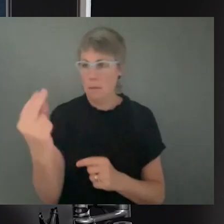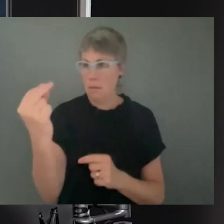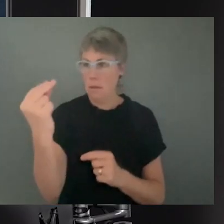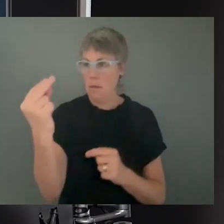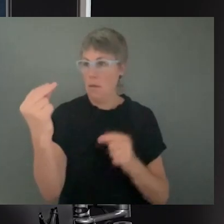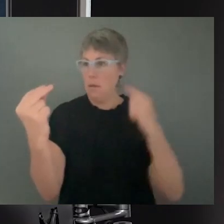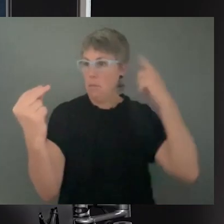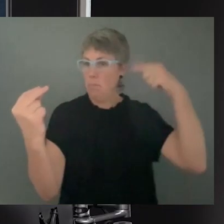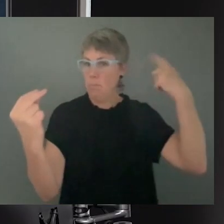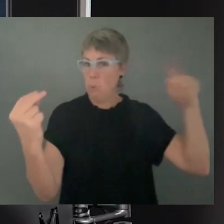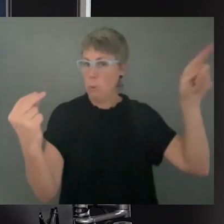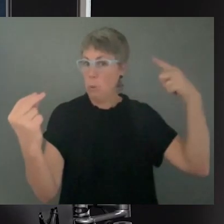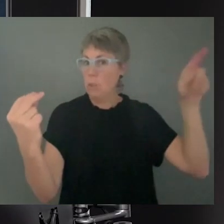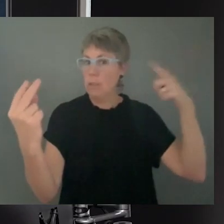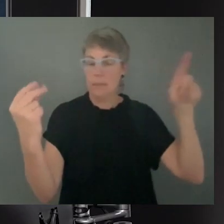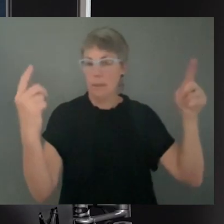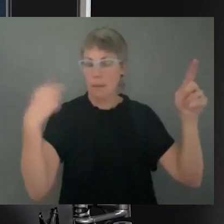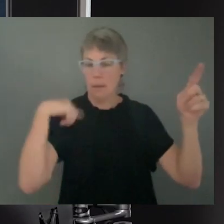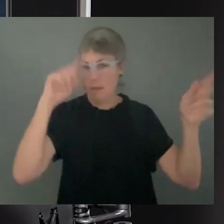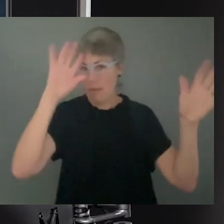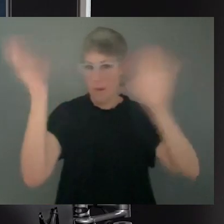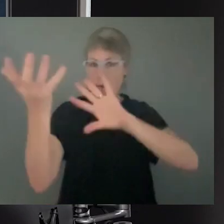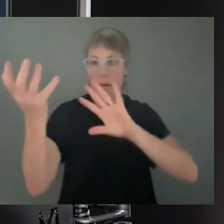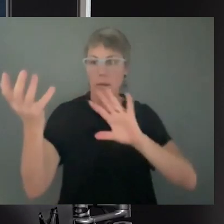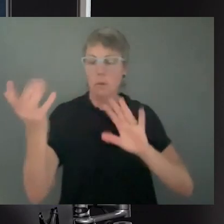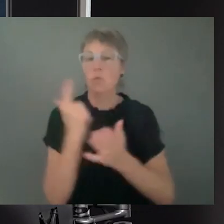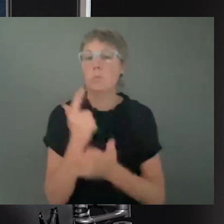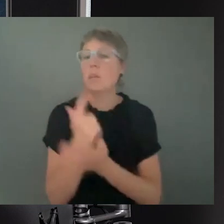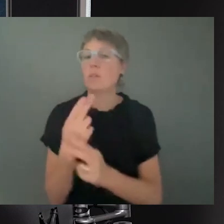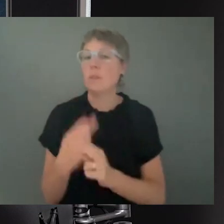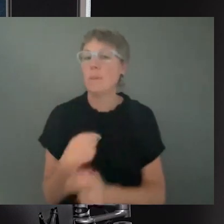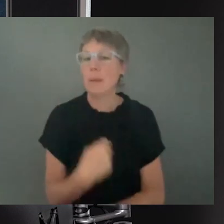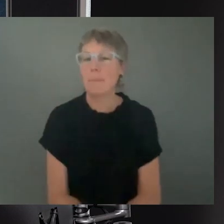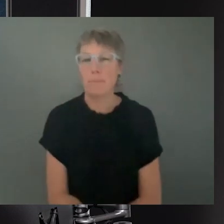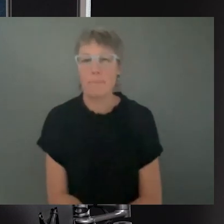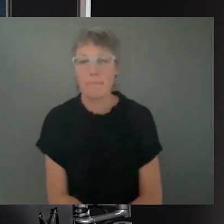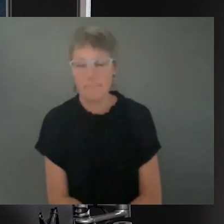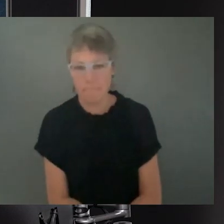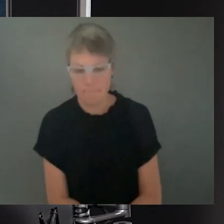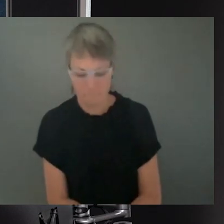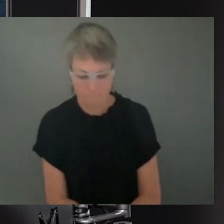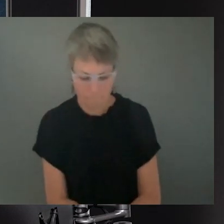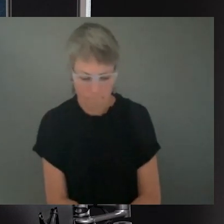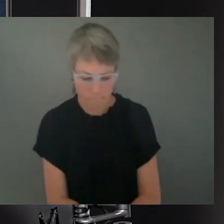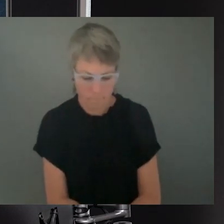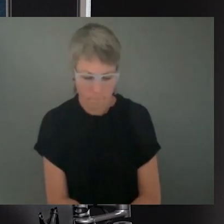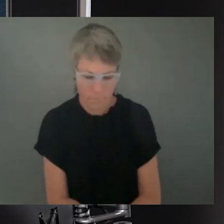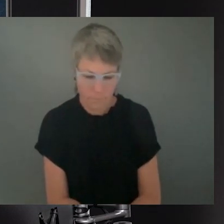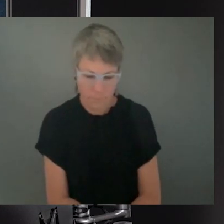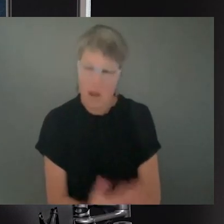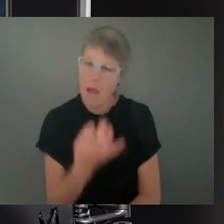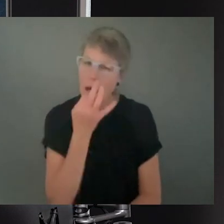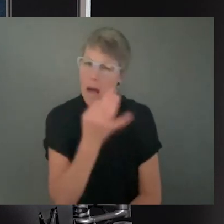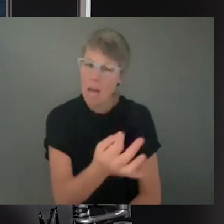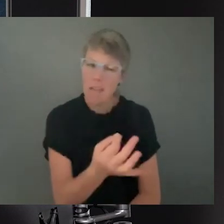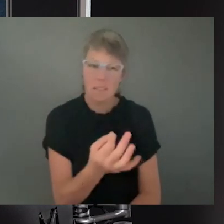the voice of the person I'm talking to and the music or the sounds around me. Are there any tips